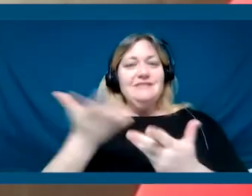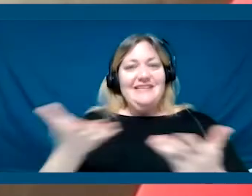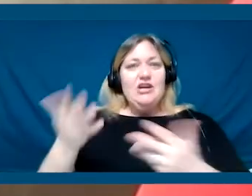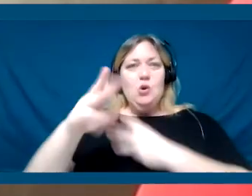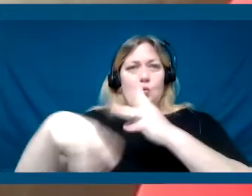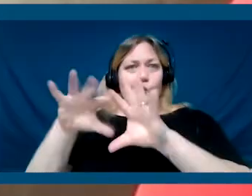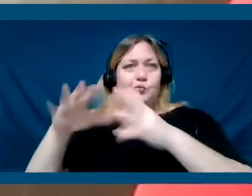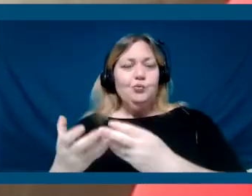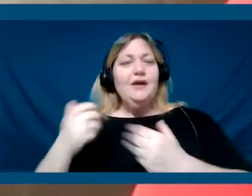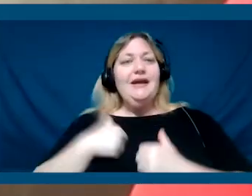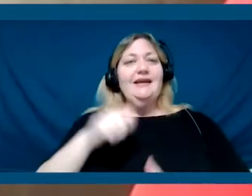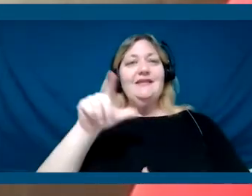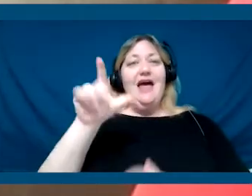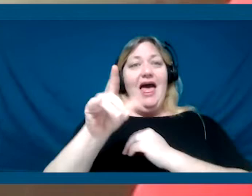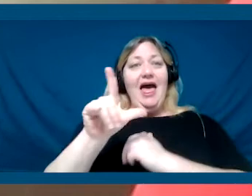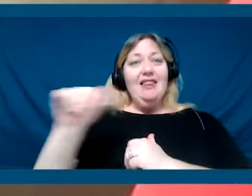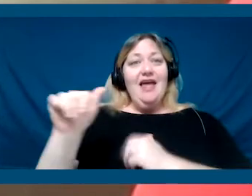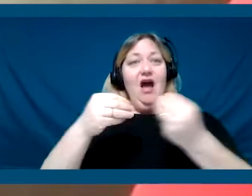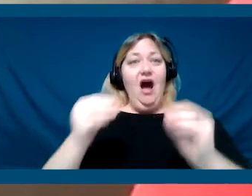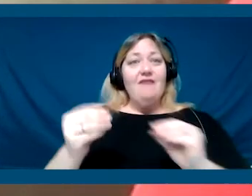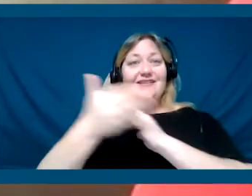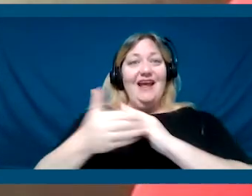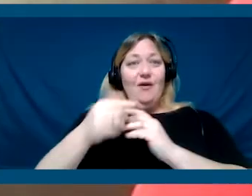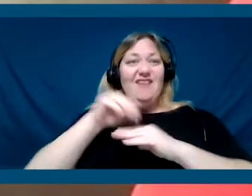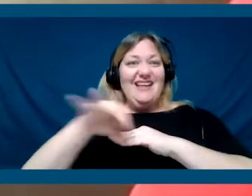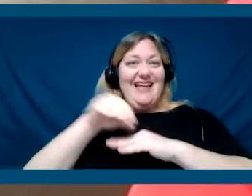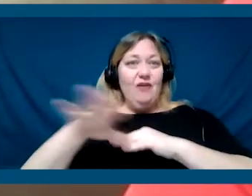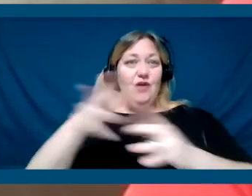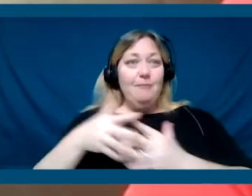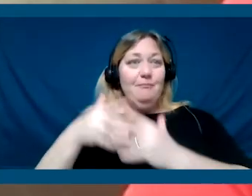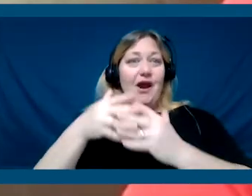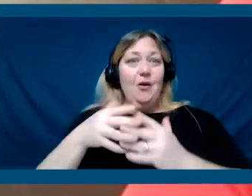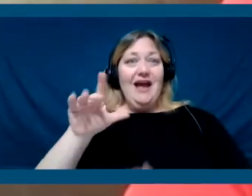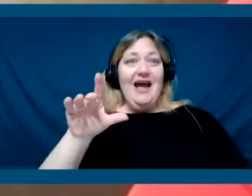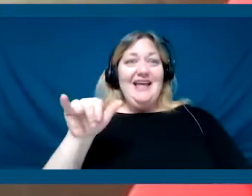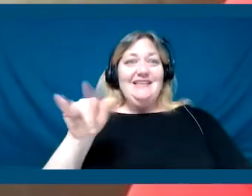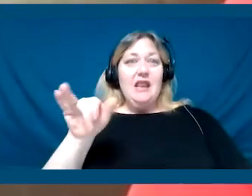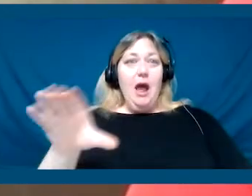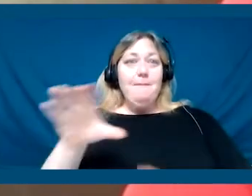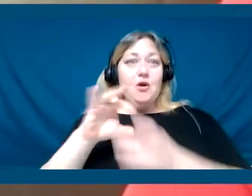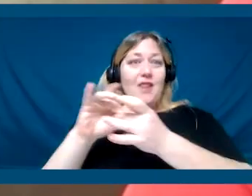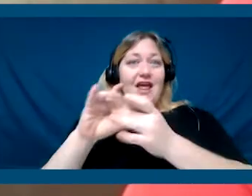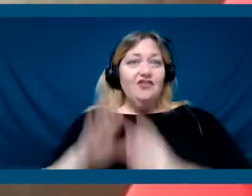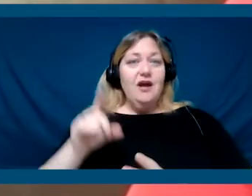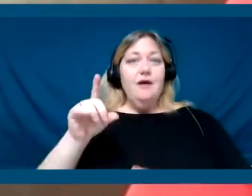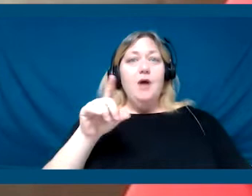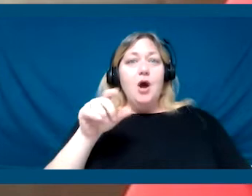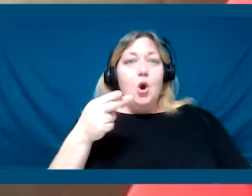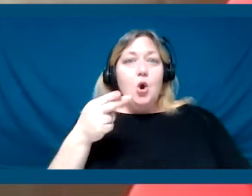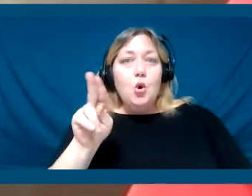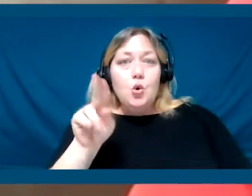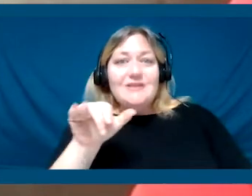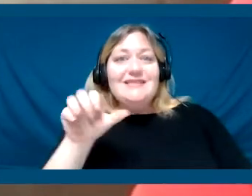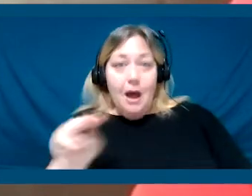of the Greater Los Angeles Area Office of the Council on American Islamic Relations. Hussam is a member of the